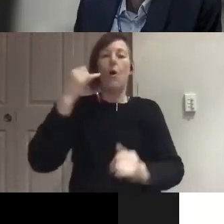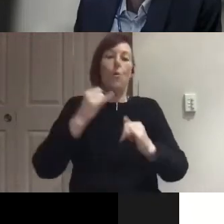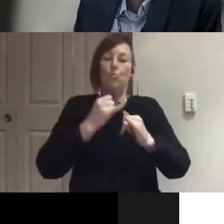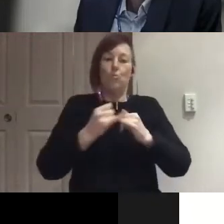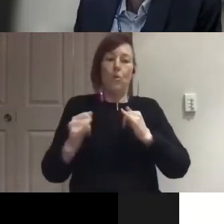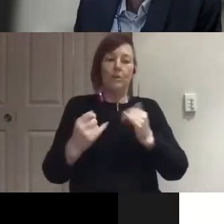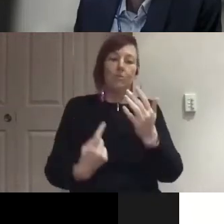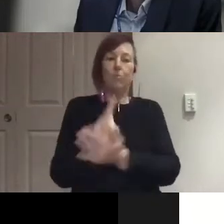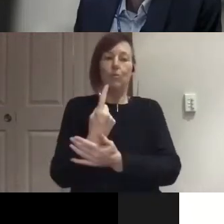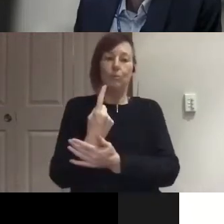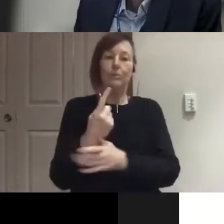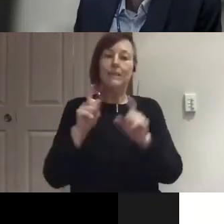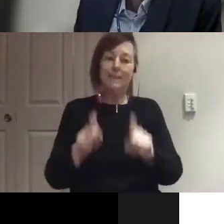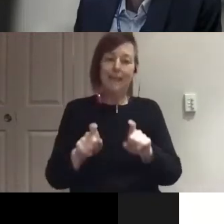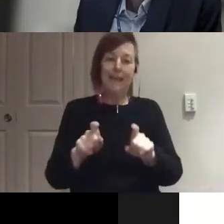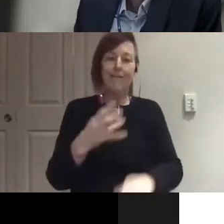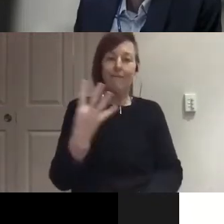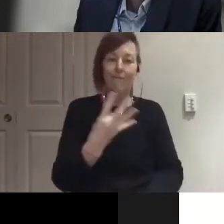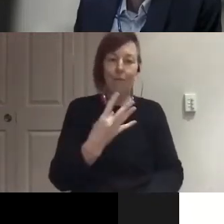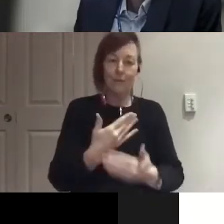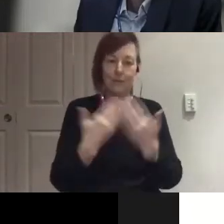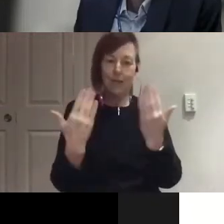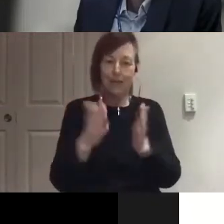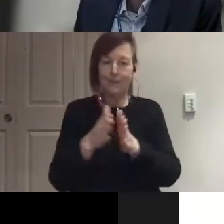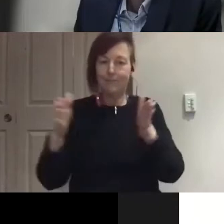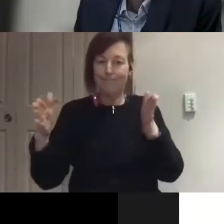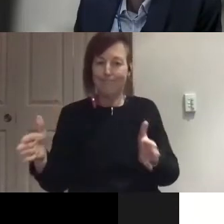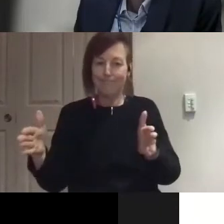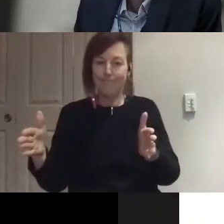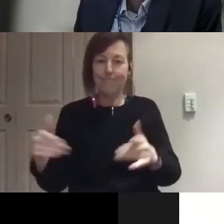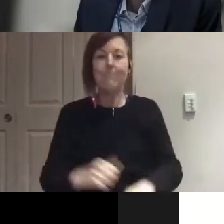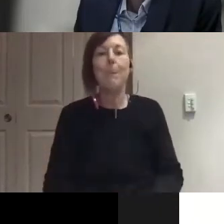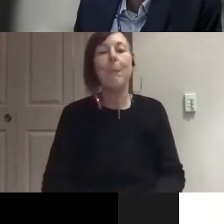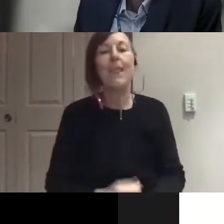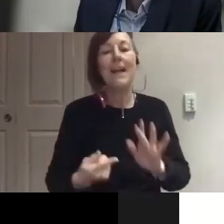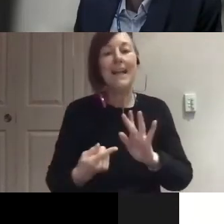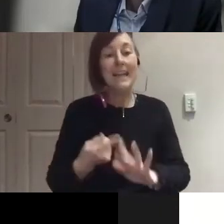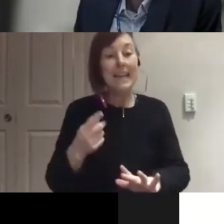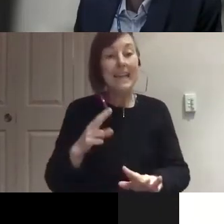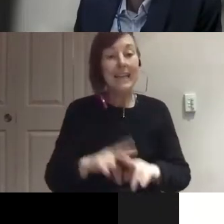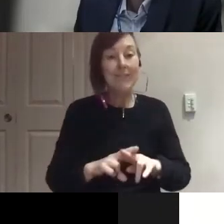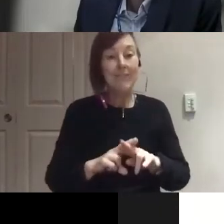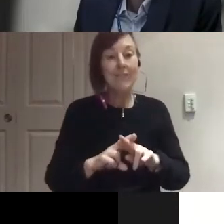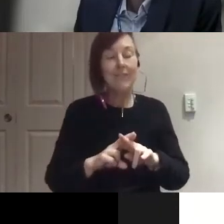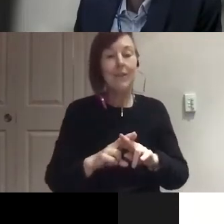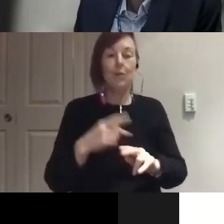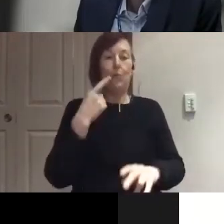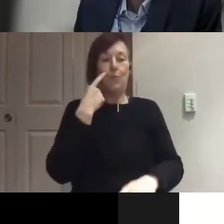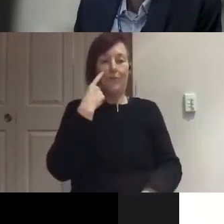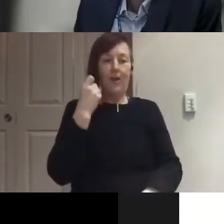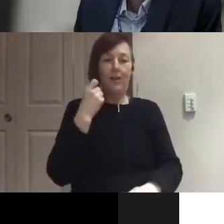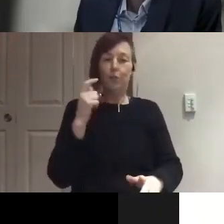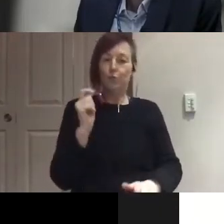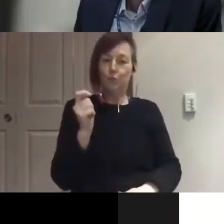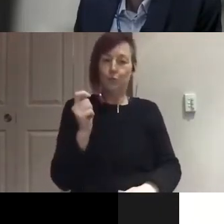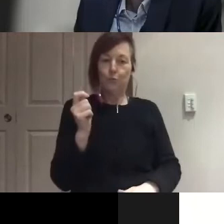until the end. However, if we find that there's no transmission outside the people who were closest to the case, and you're